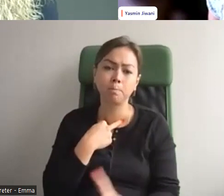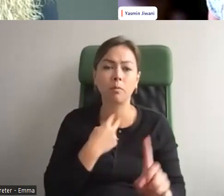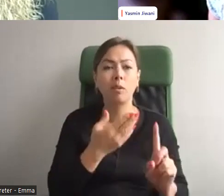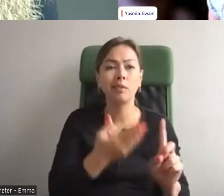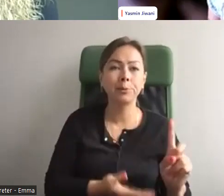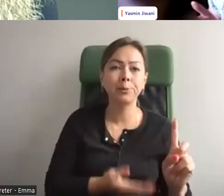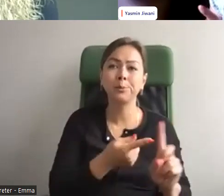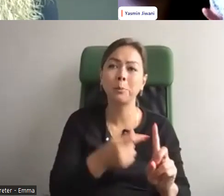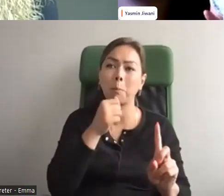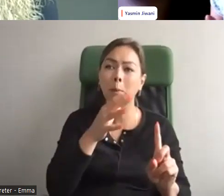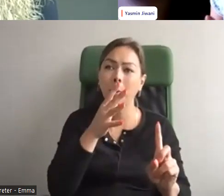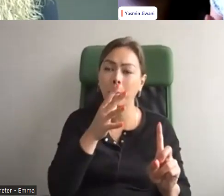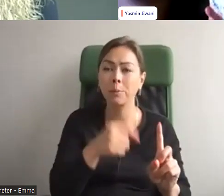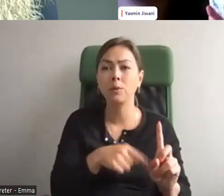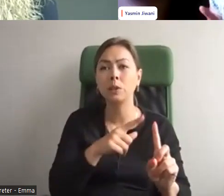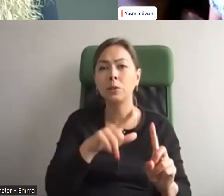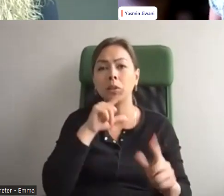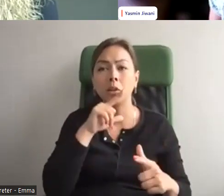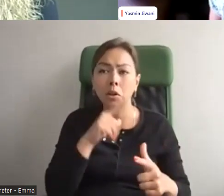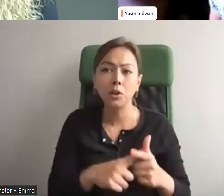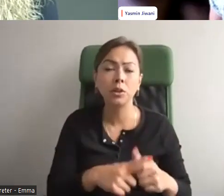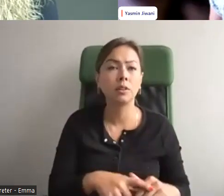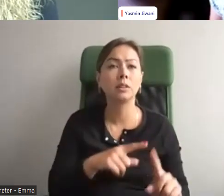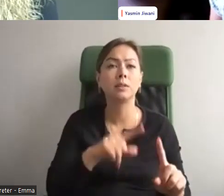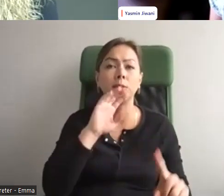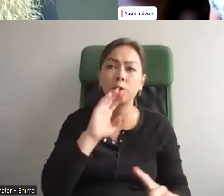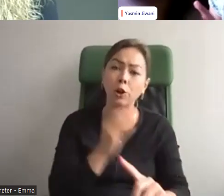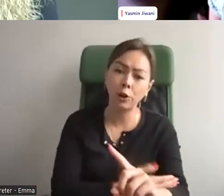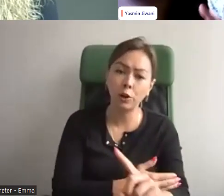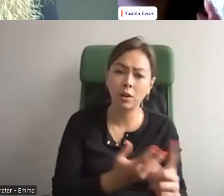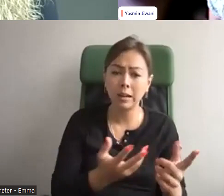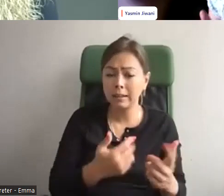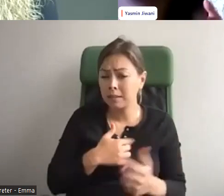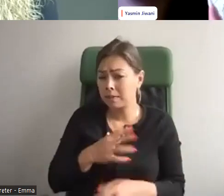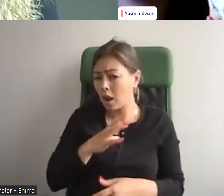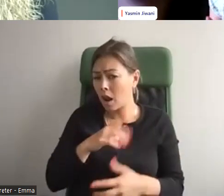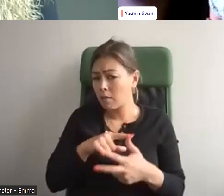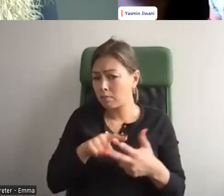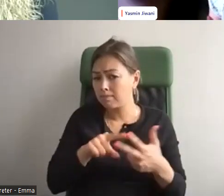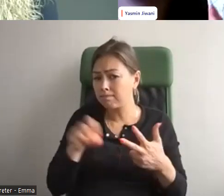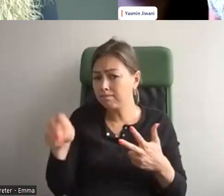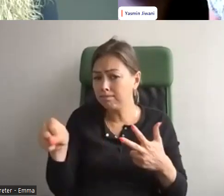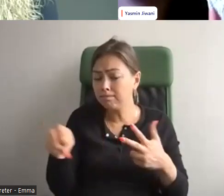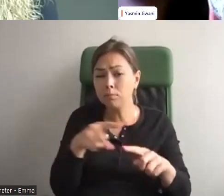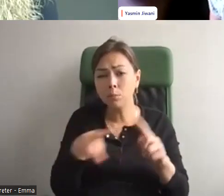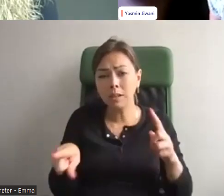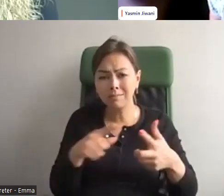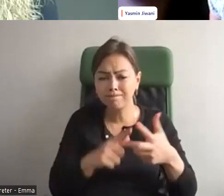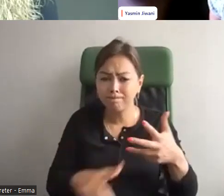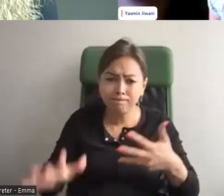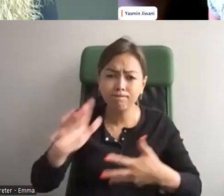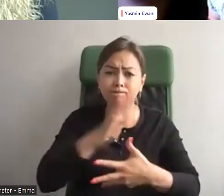a sister, she was a daughter, which is all fine, except that she was first and foremost a human